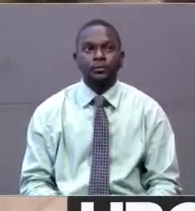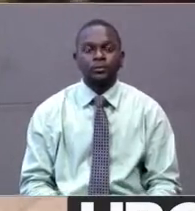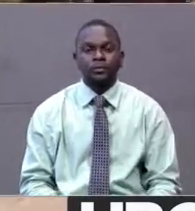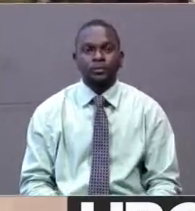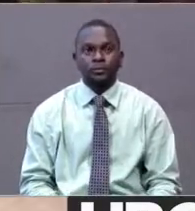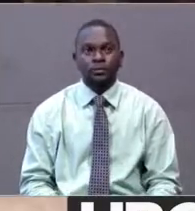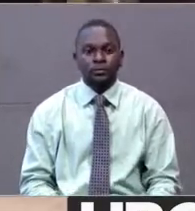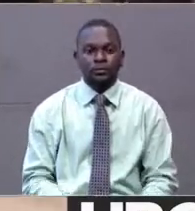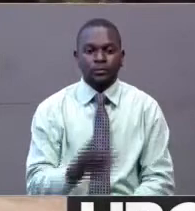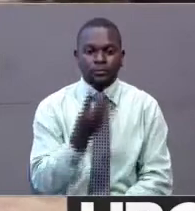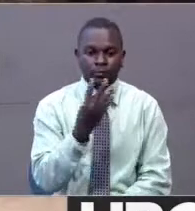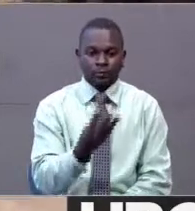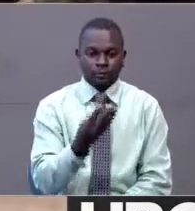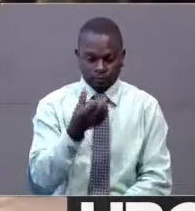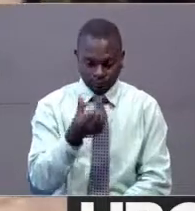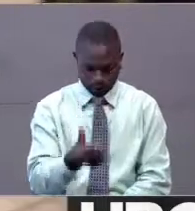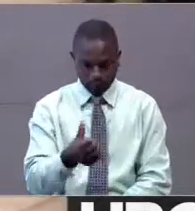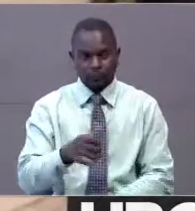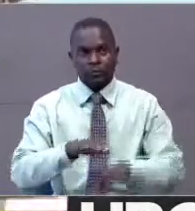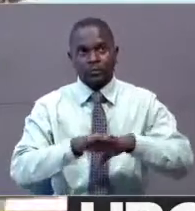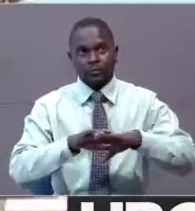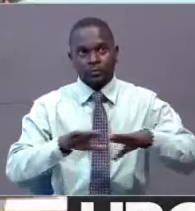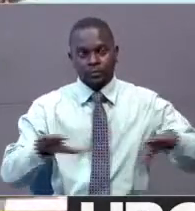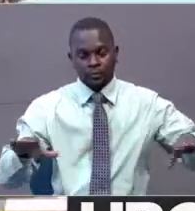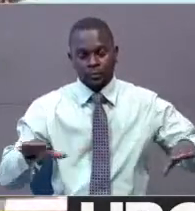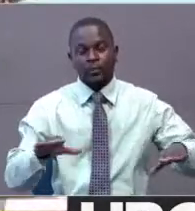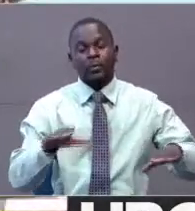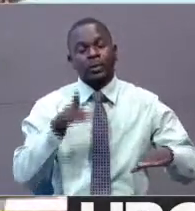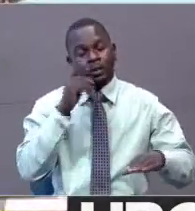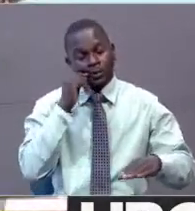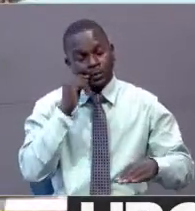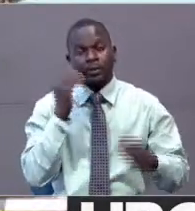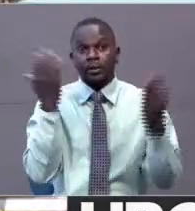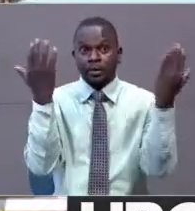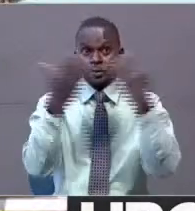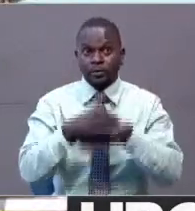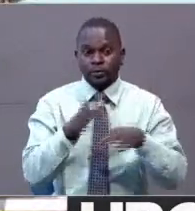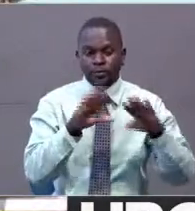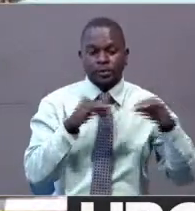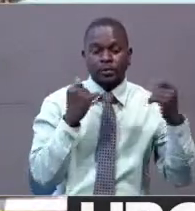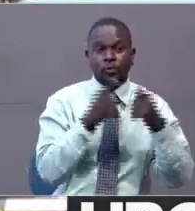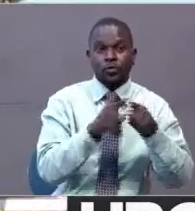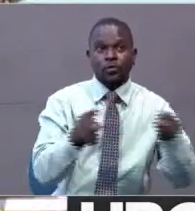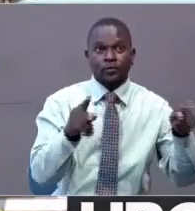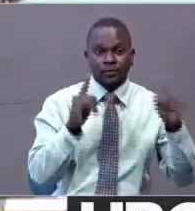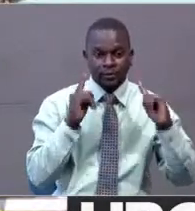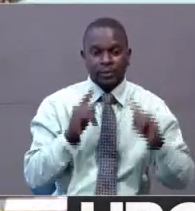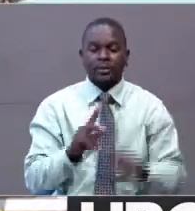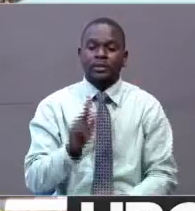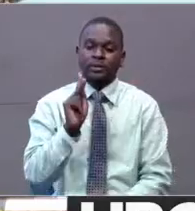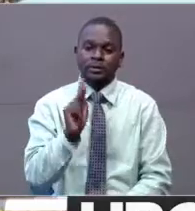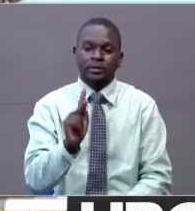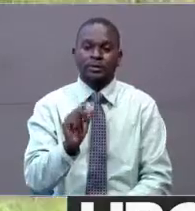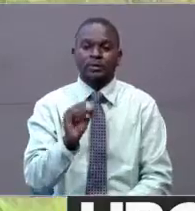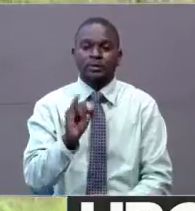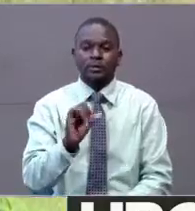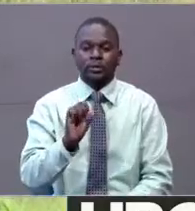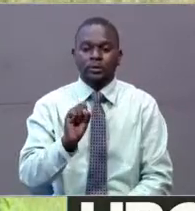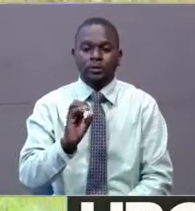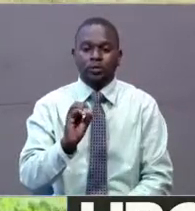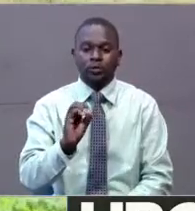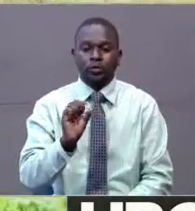A 46-acre chunk of land is giving sleepless nights between Chambogo University and the Chisoso Onkole family private